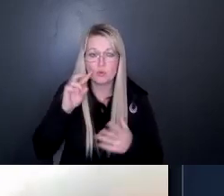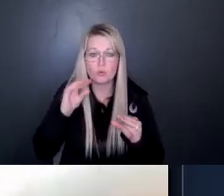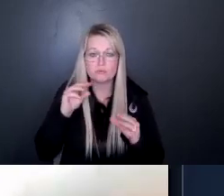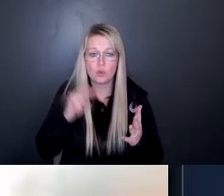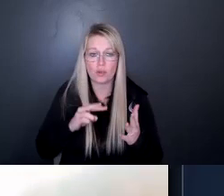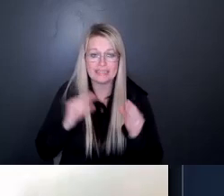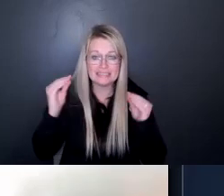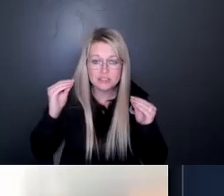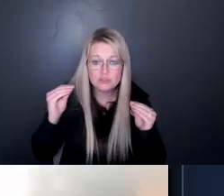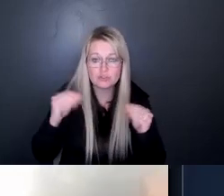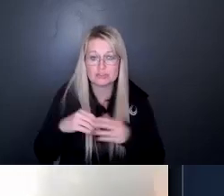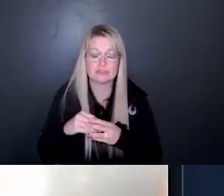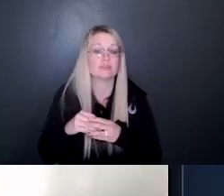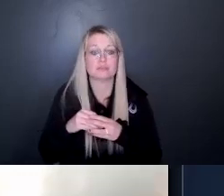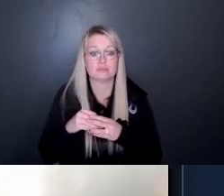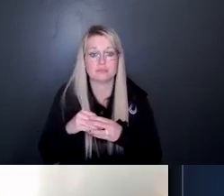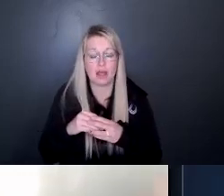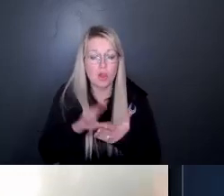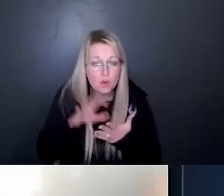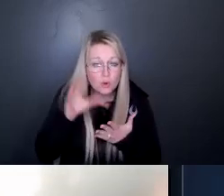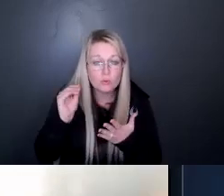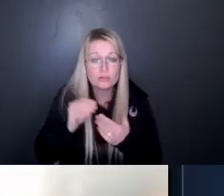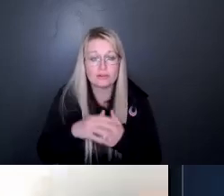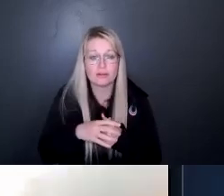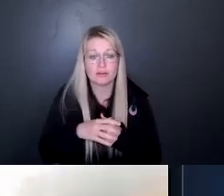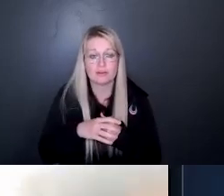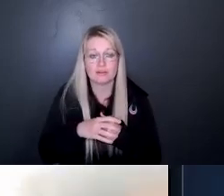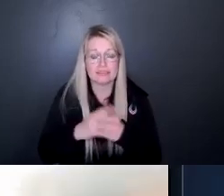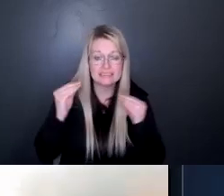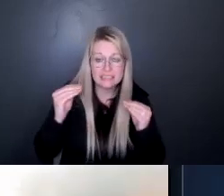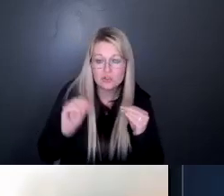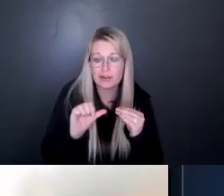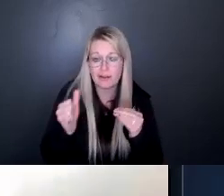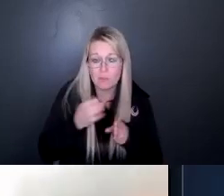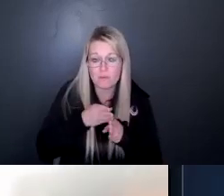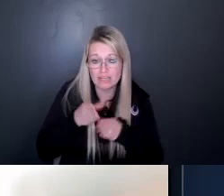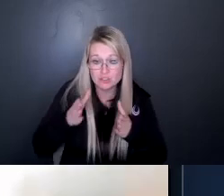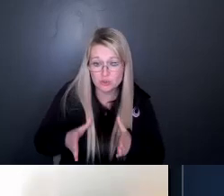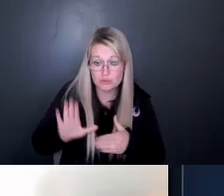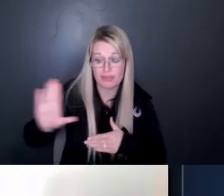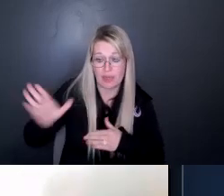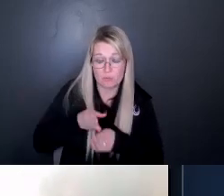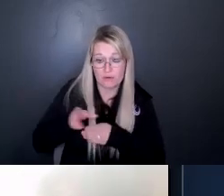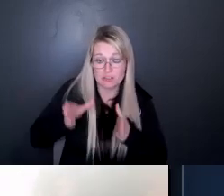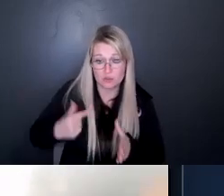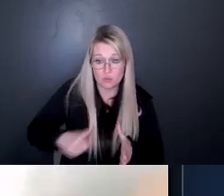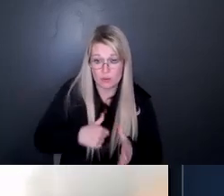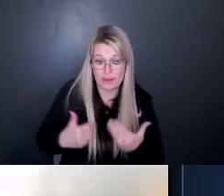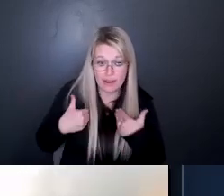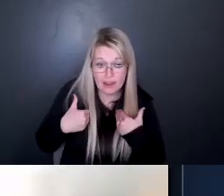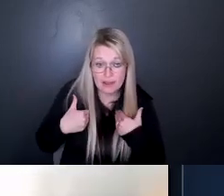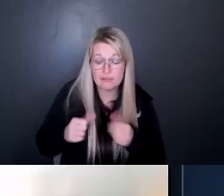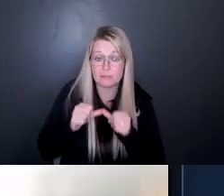learning. We look at teaching and other professionals. These professionals we have, they